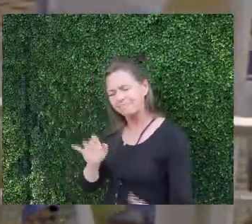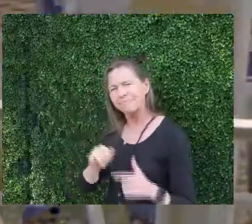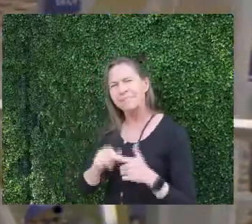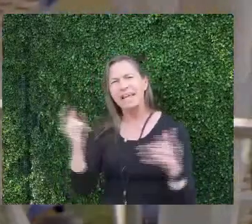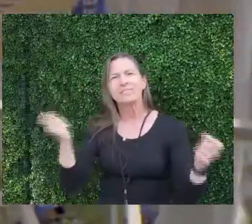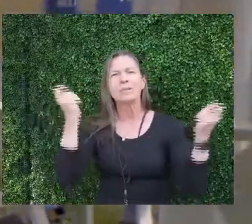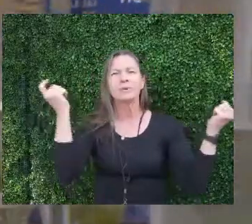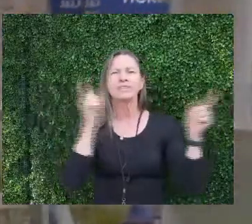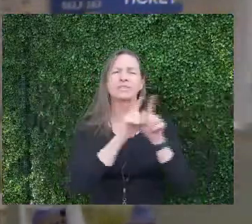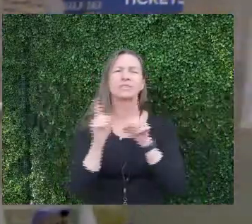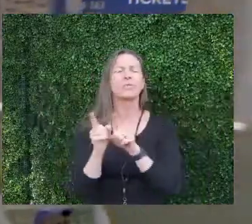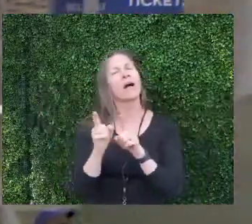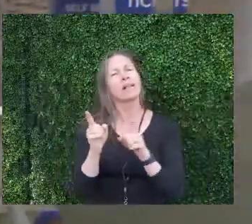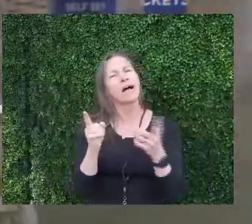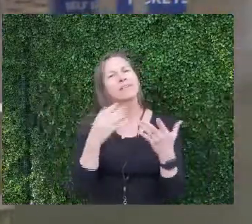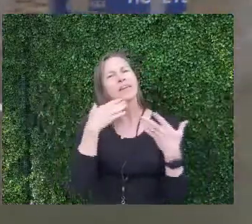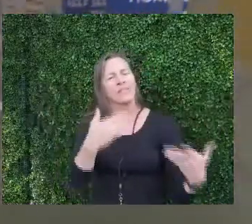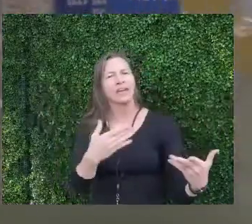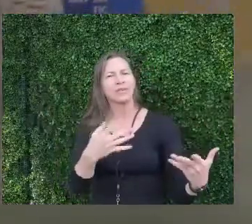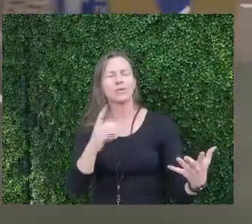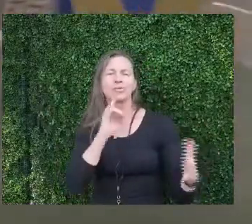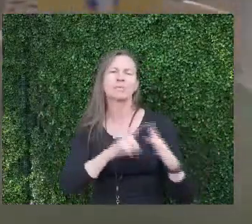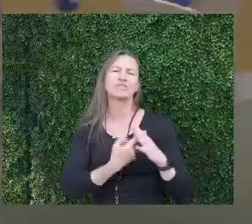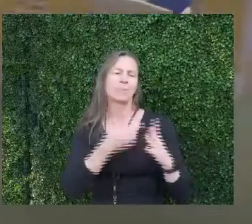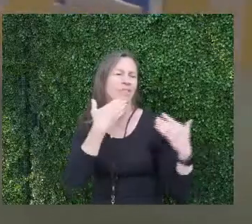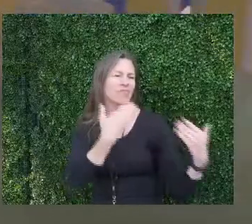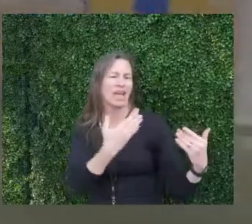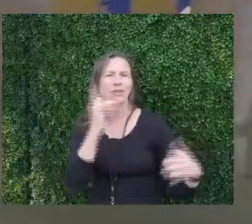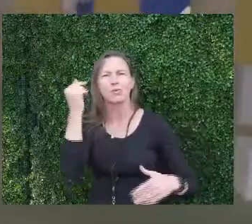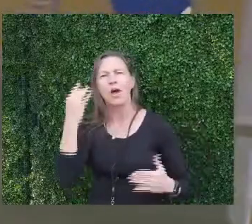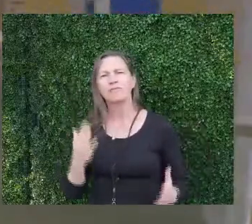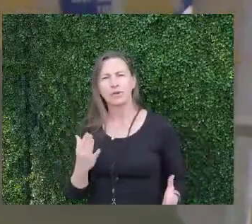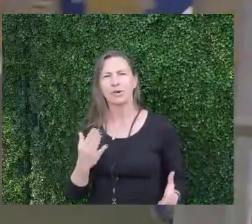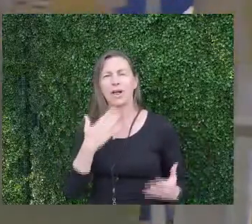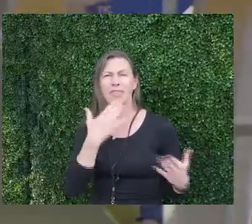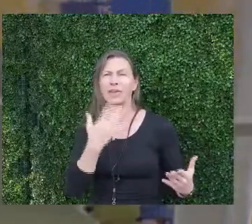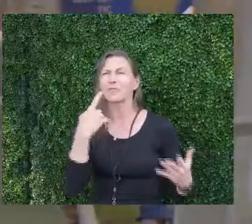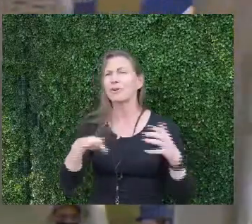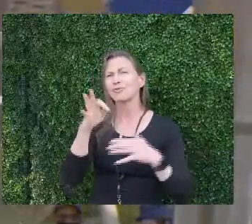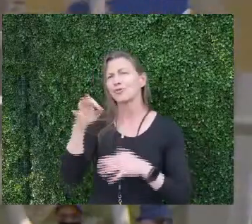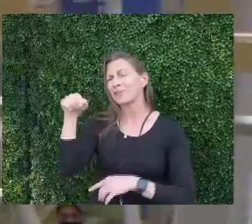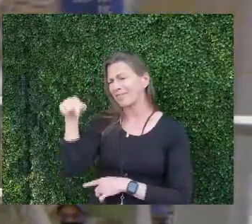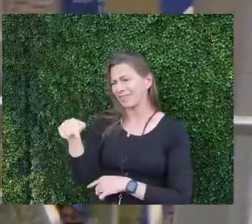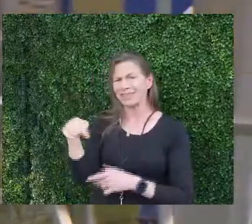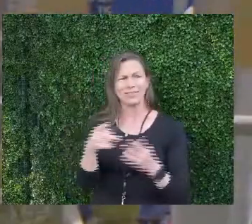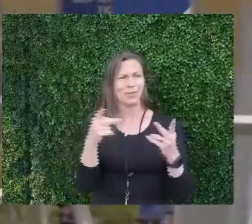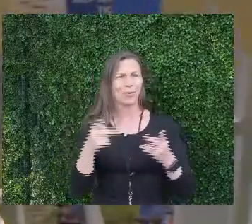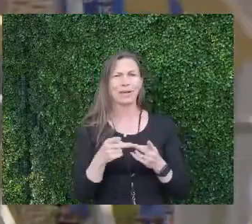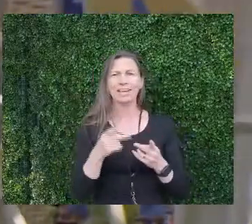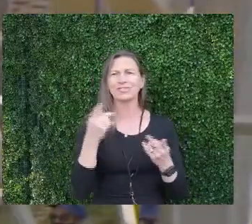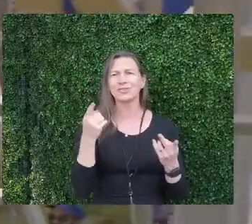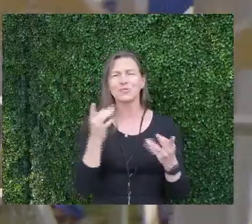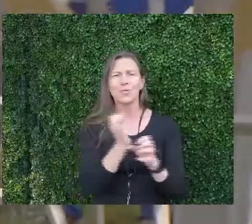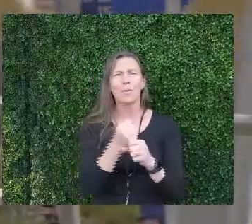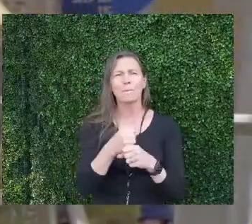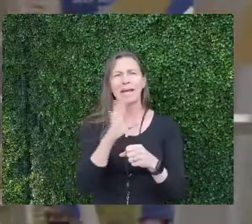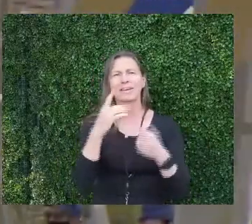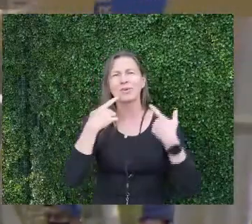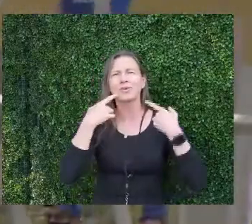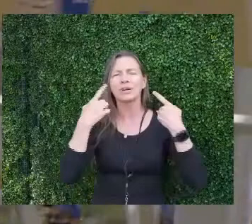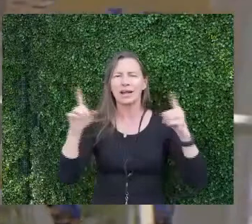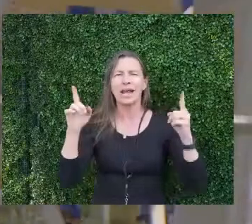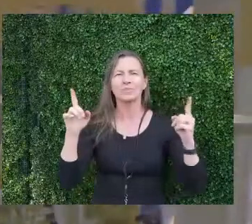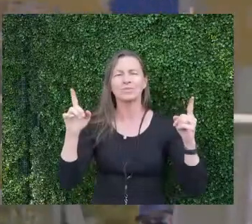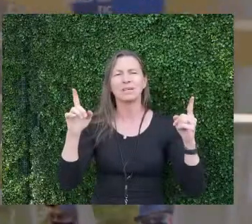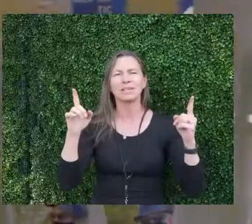So I'll start off by first saying thank you, Governor. Thank you for choosing this location to make your announcement, to